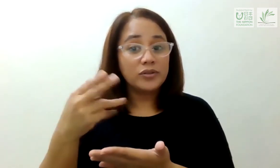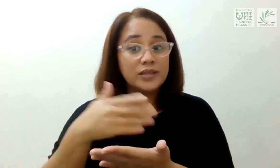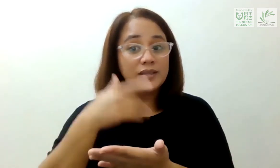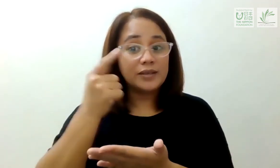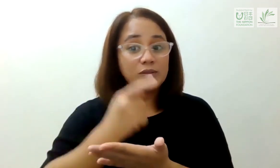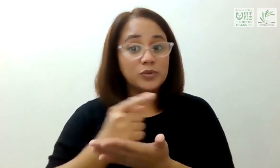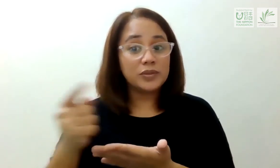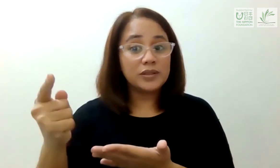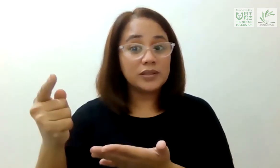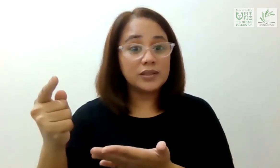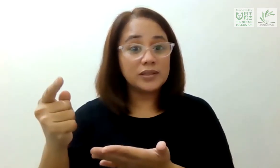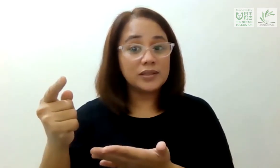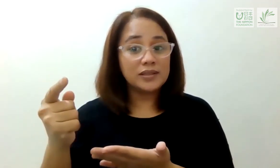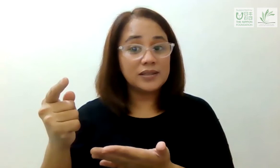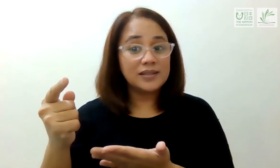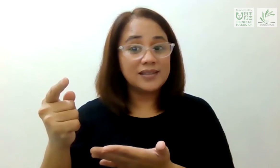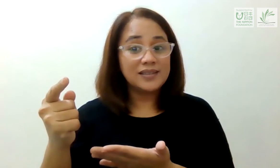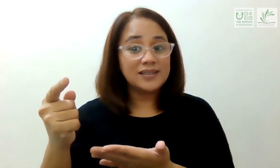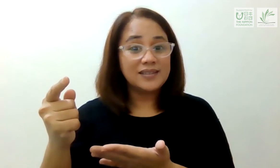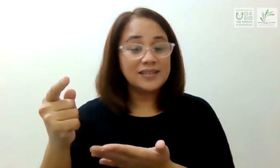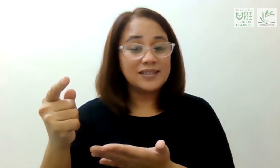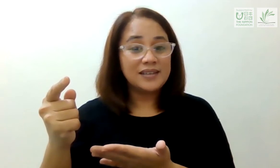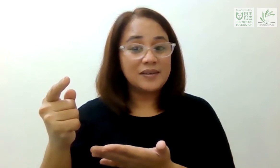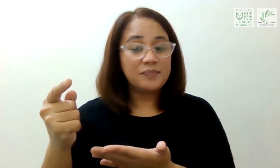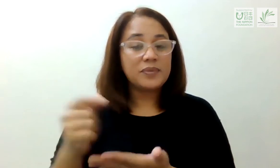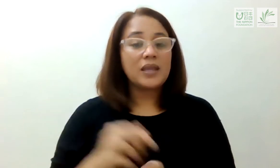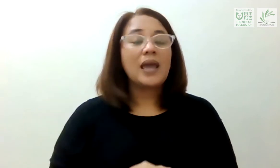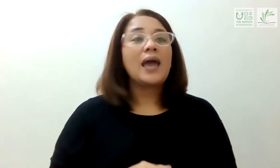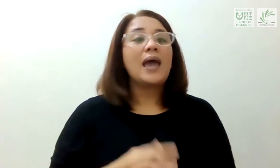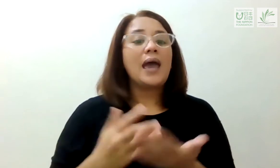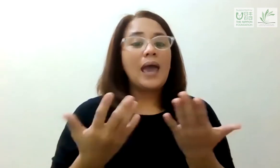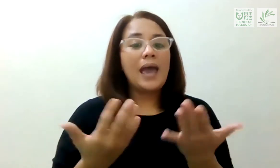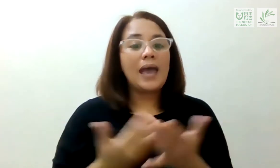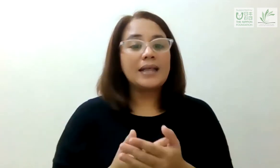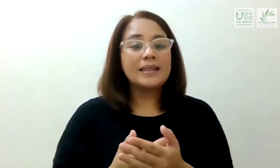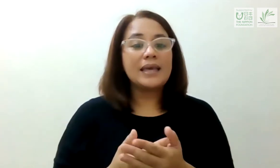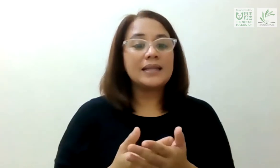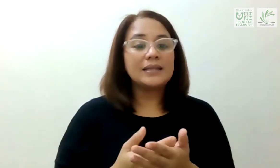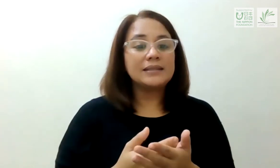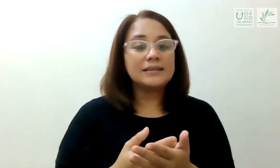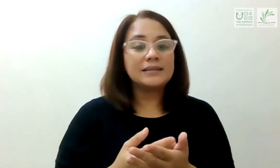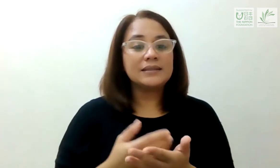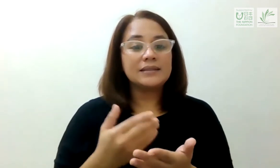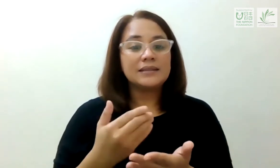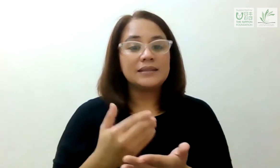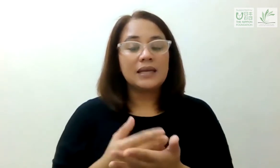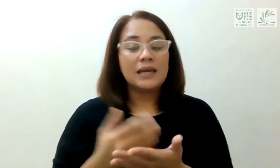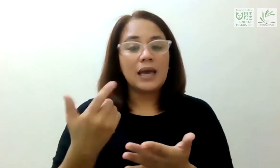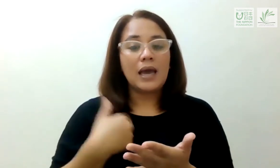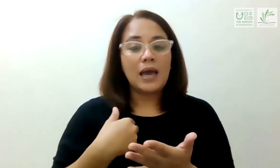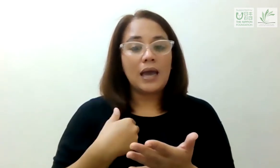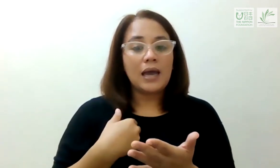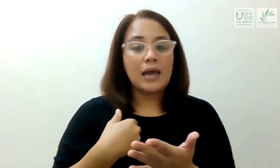Okay. And on Tuesday after the quiz, we will review questions for the midterm.